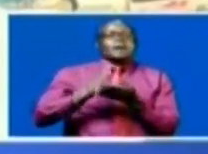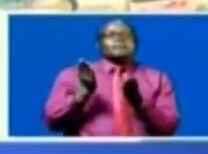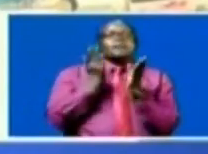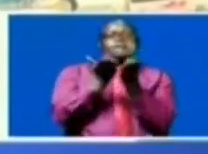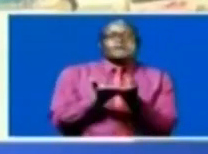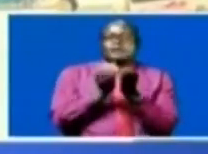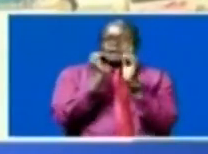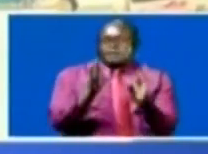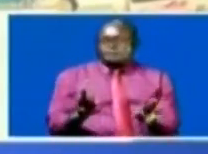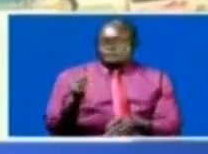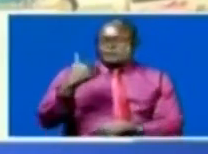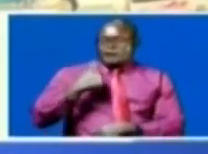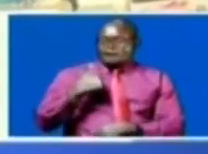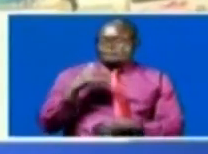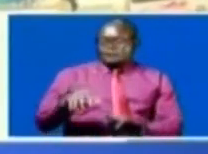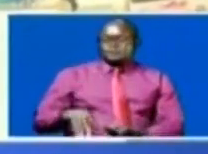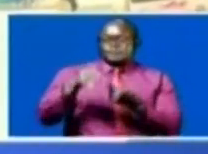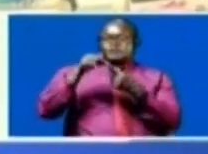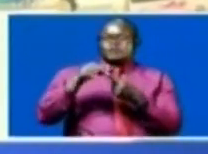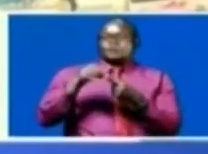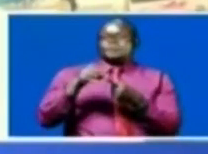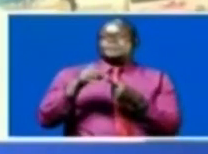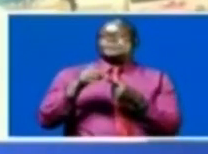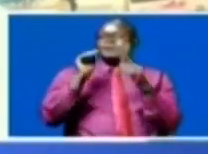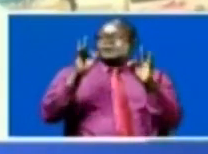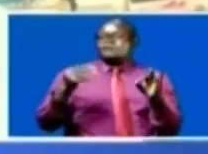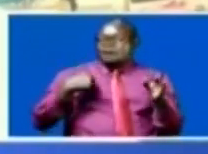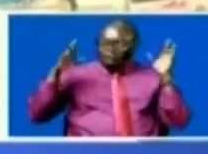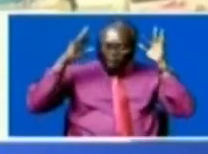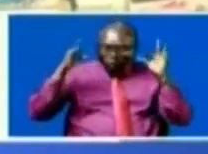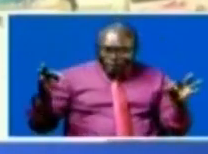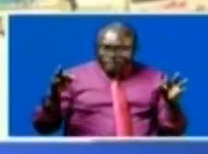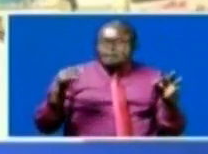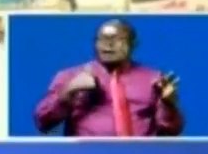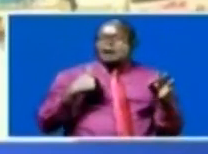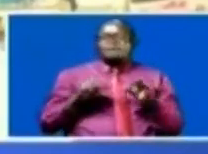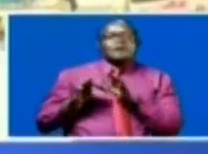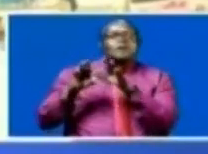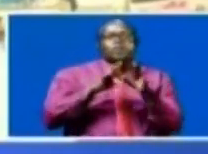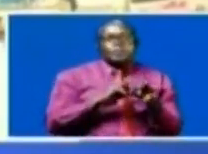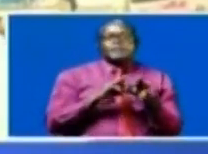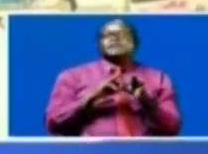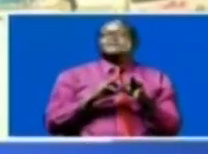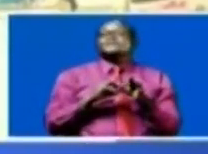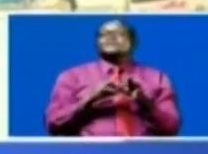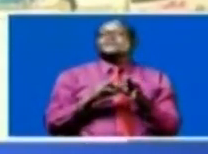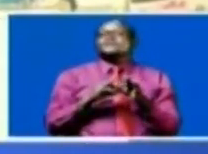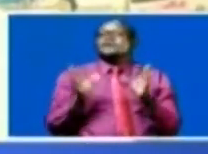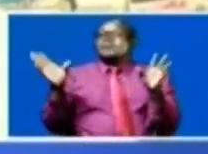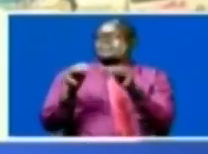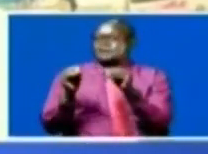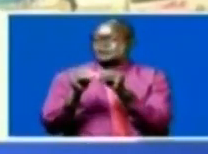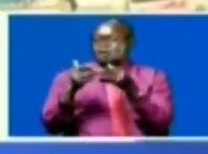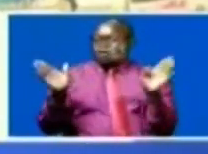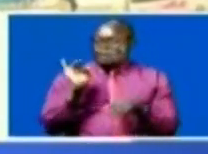holding a special event. Let's say if you have a wedding, if you have a corporate event, we are open for that.